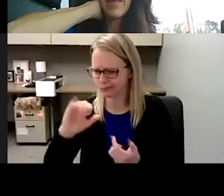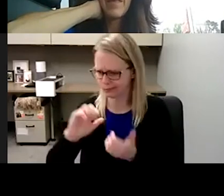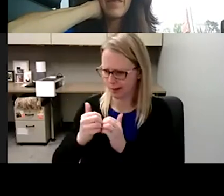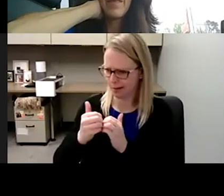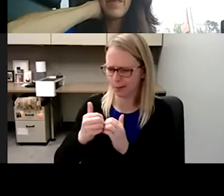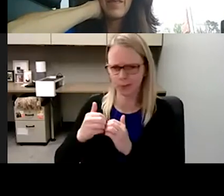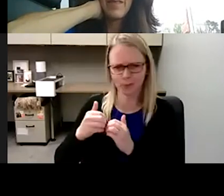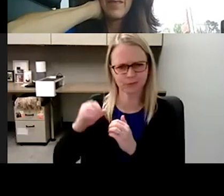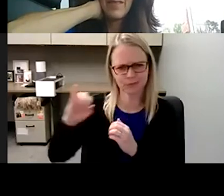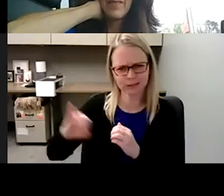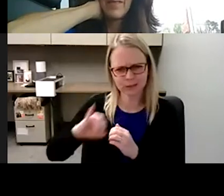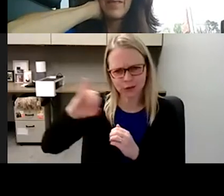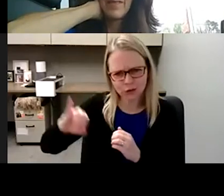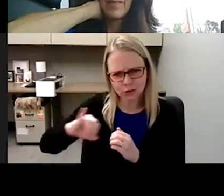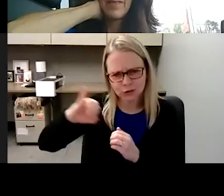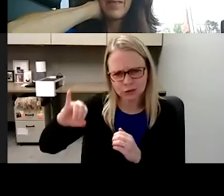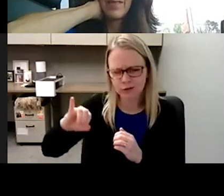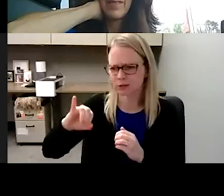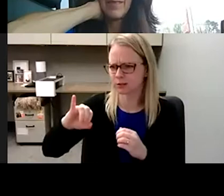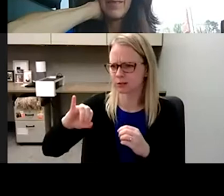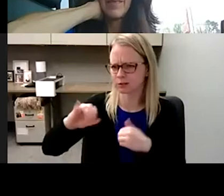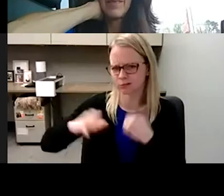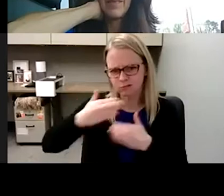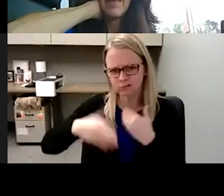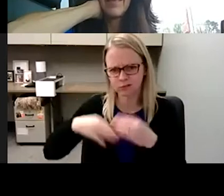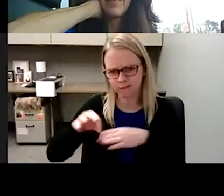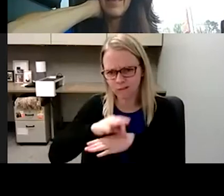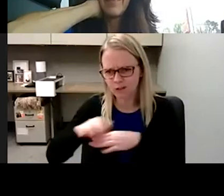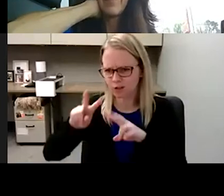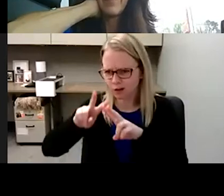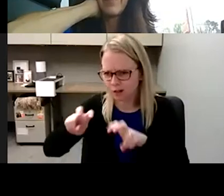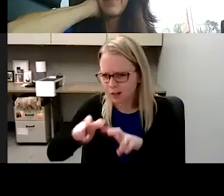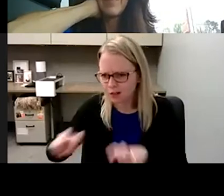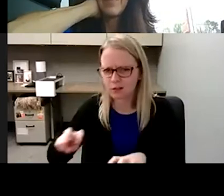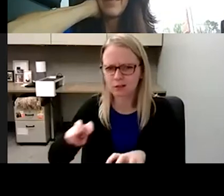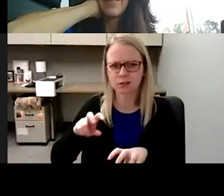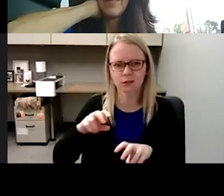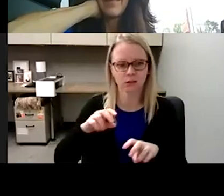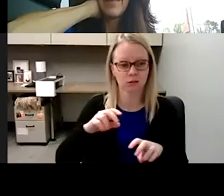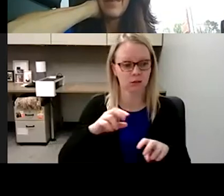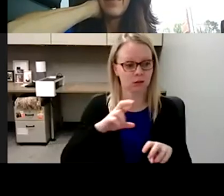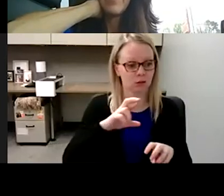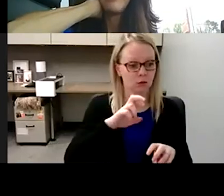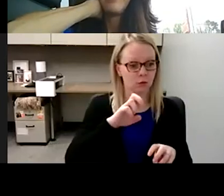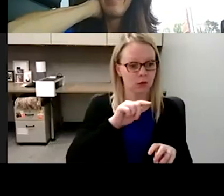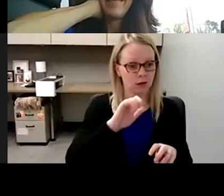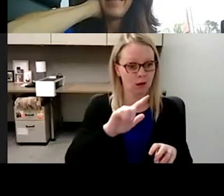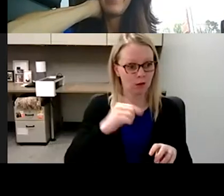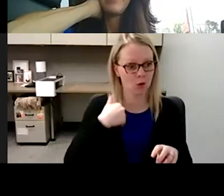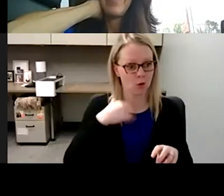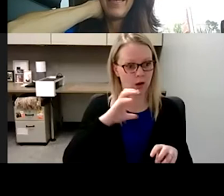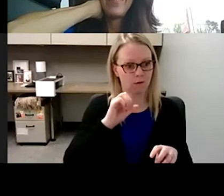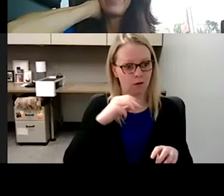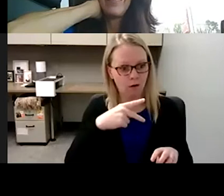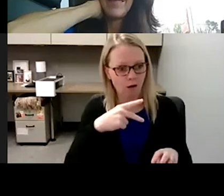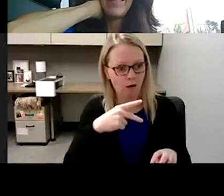come to play? How is your triangular analysis? You go to retail, what you call comp sales, because a leap year versus a non-leap